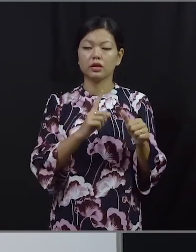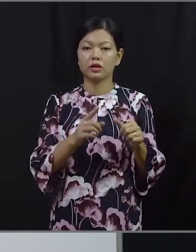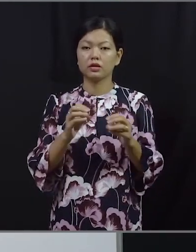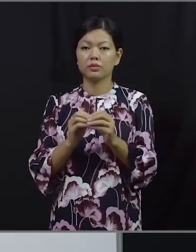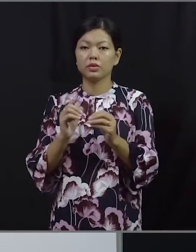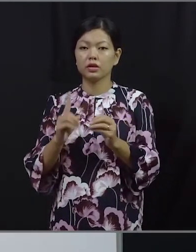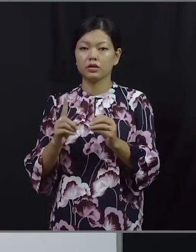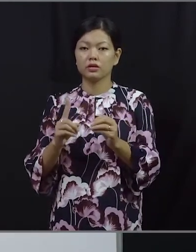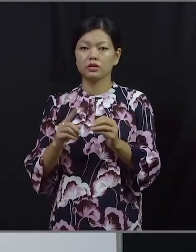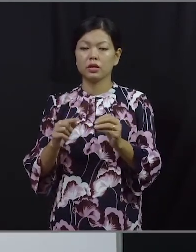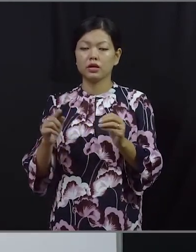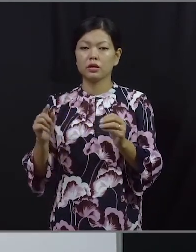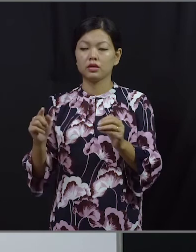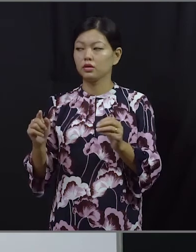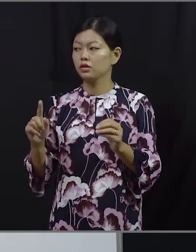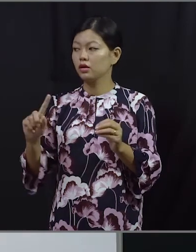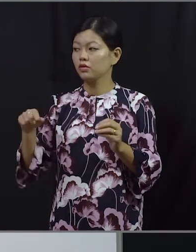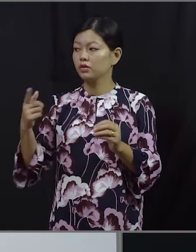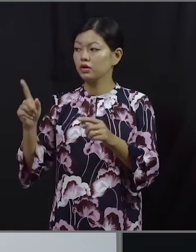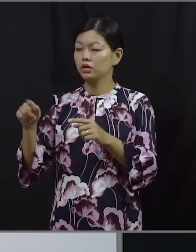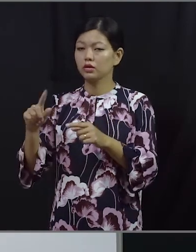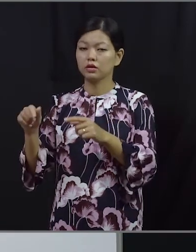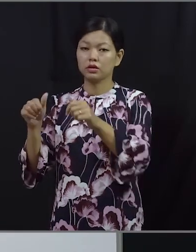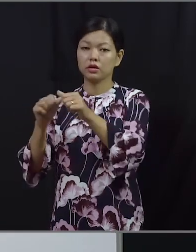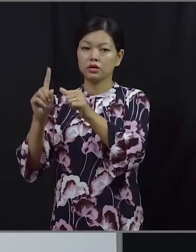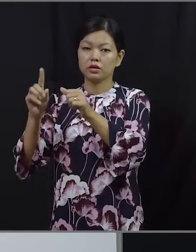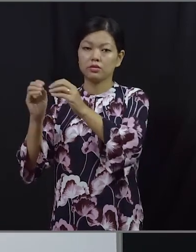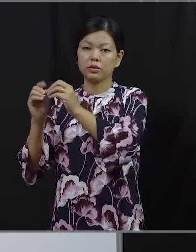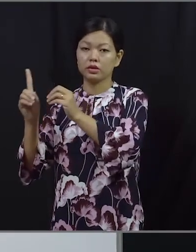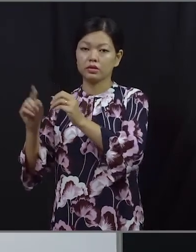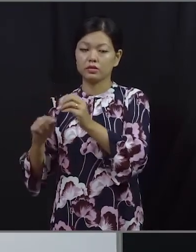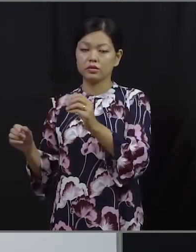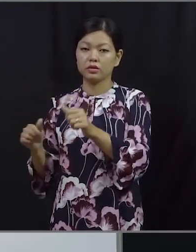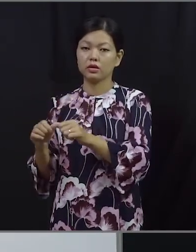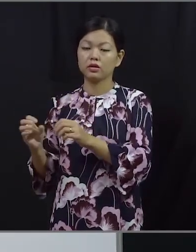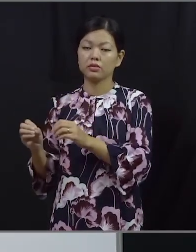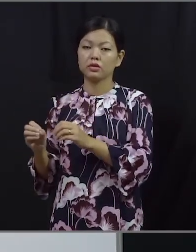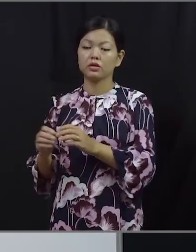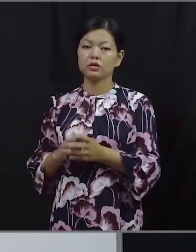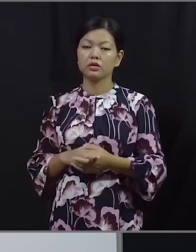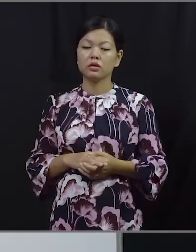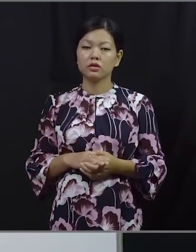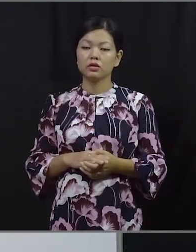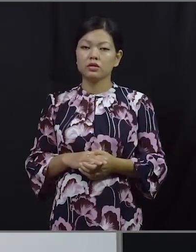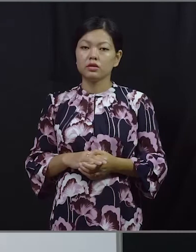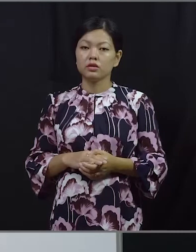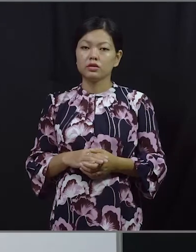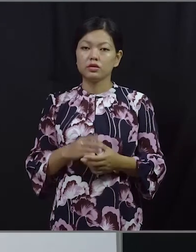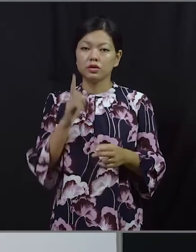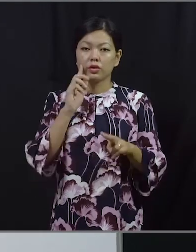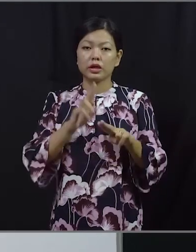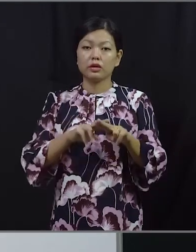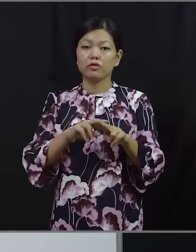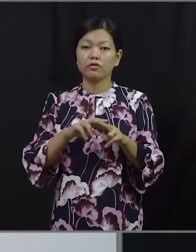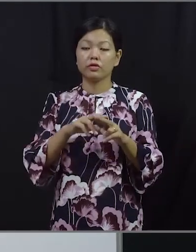dash. This is dividing and here I am multiplying, divided by AB. So what is the point? Because if I cancel out these two, again I will